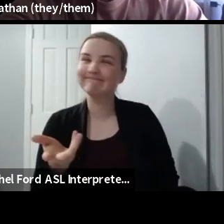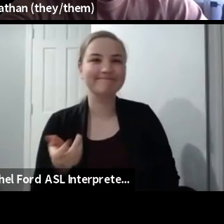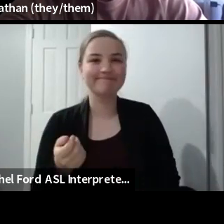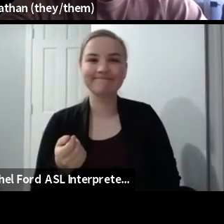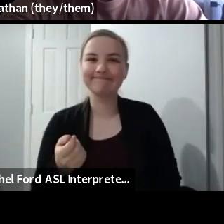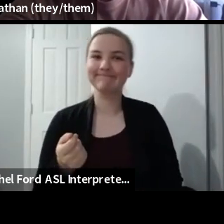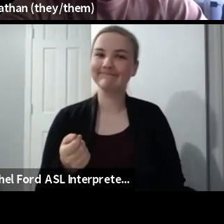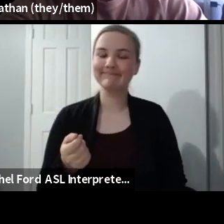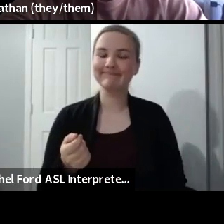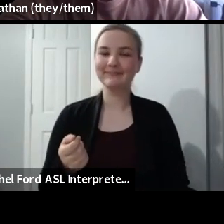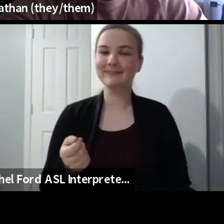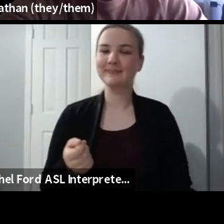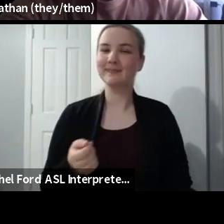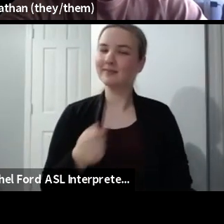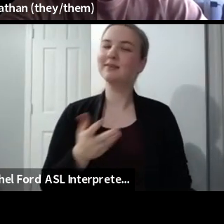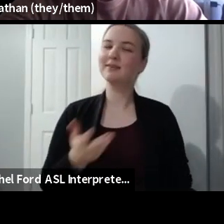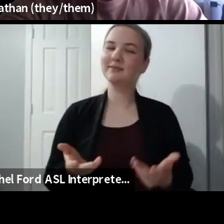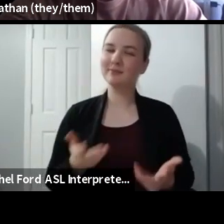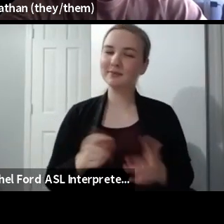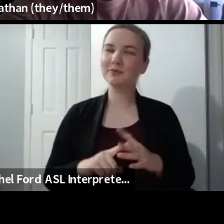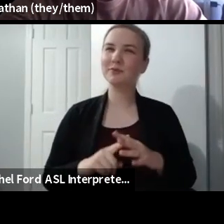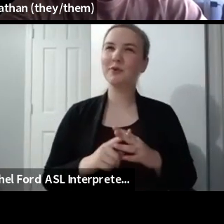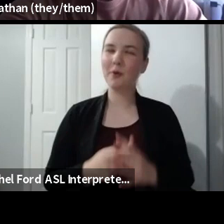Maybe let's start